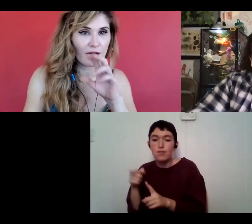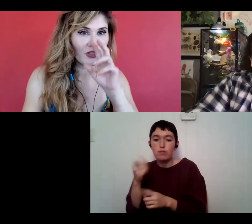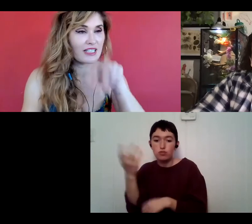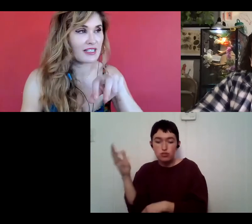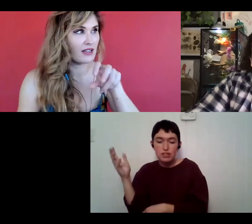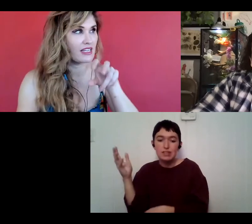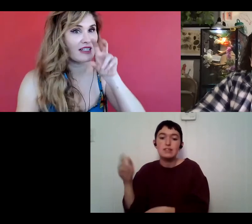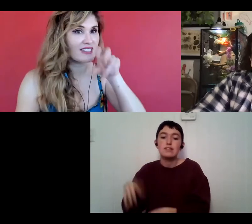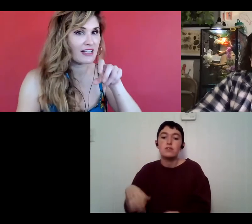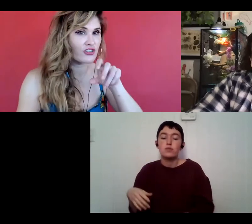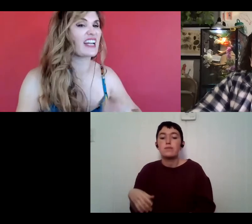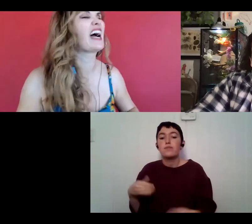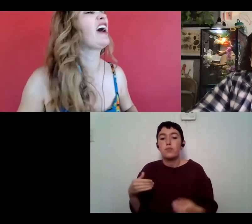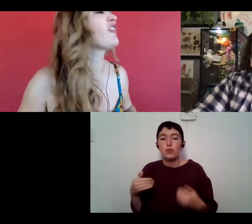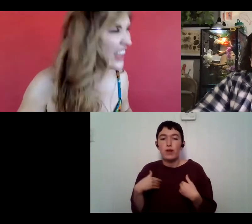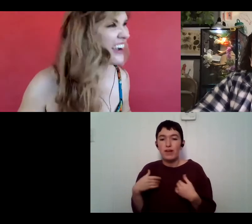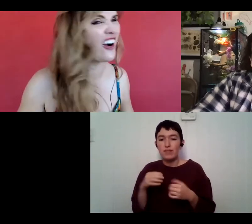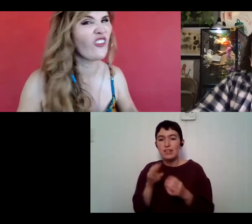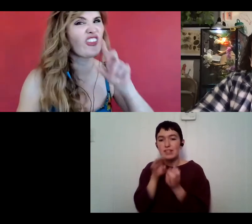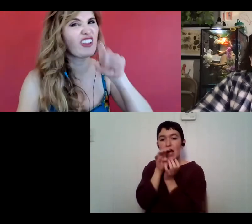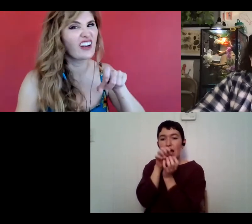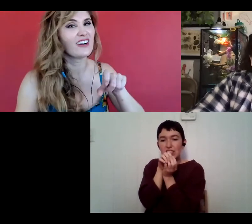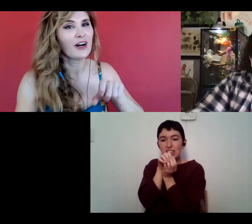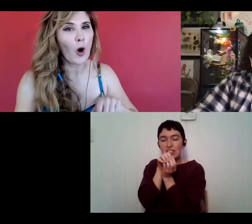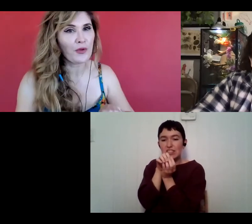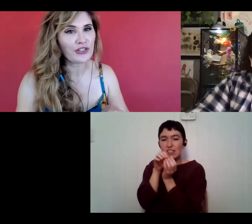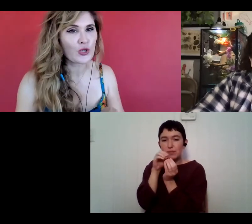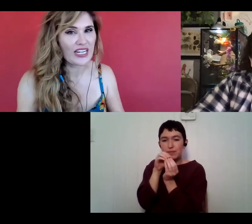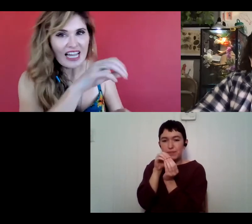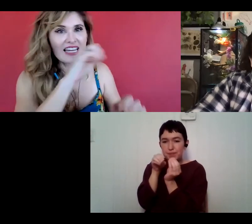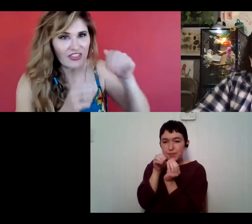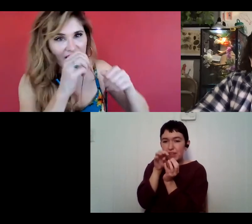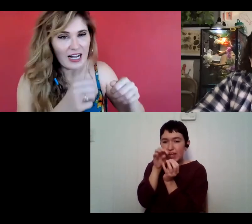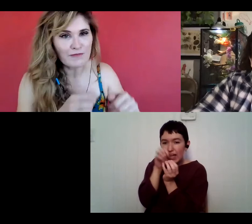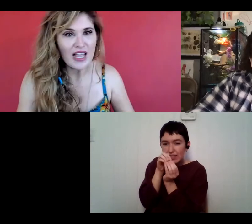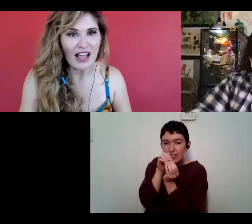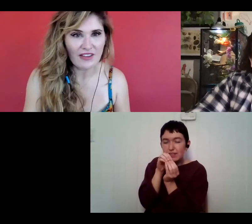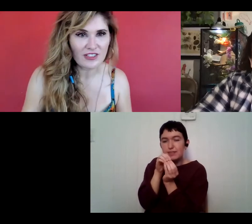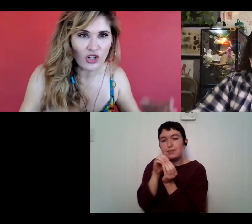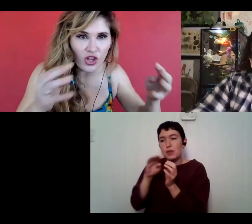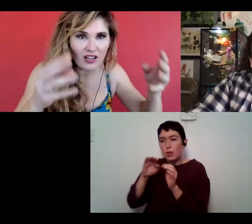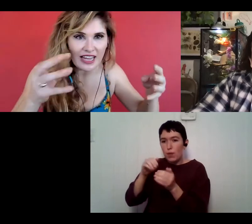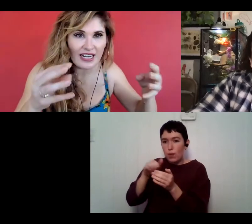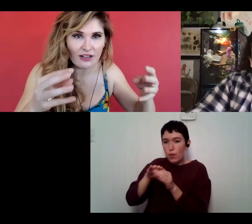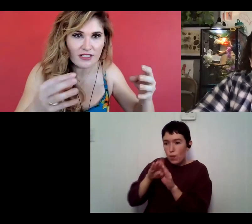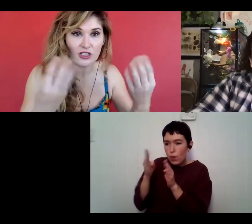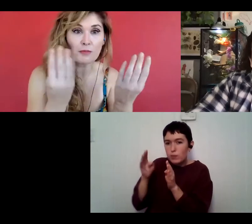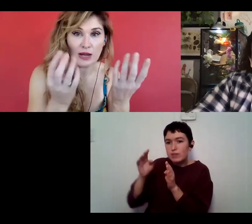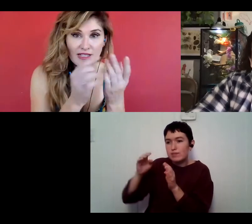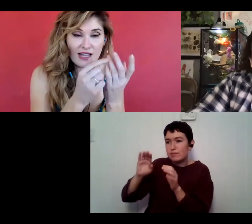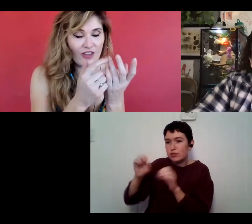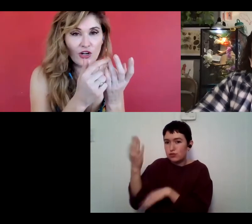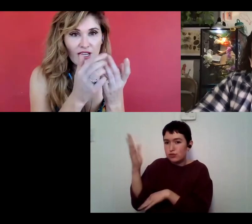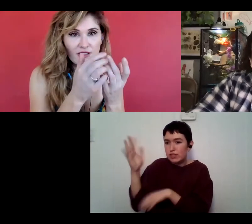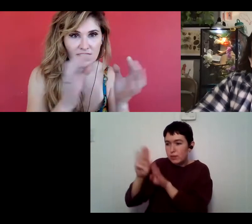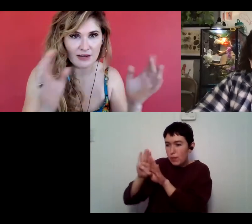cool meat incisors that can help them like open the tree, get the gum. And they have these little claw-like nails, because all